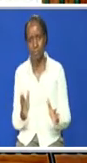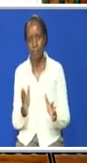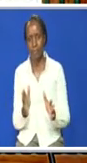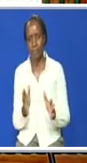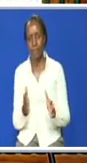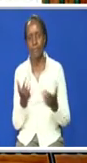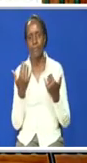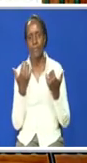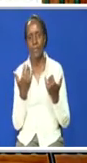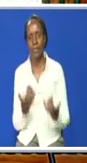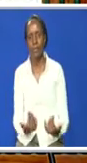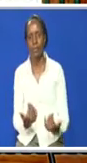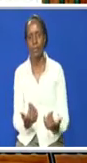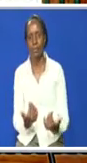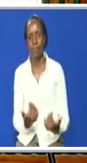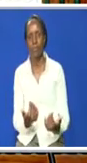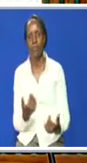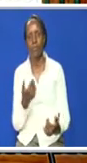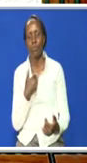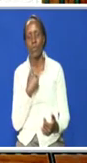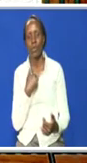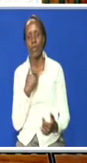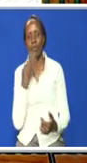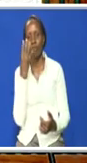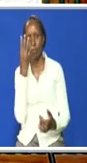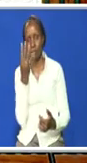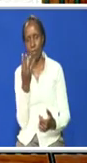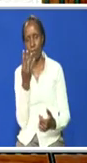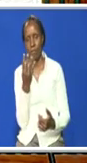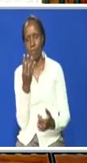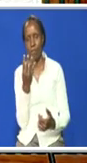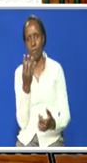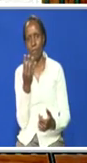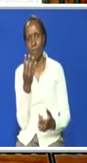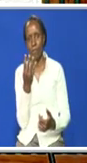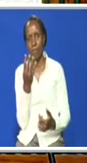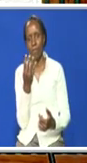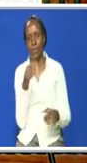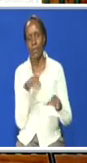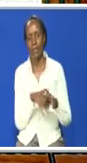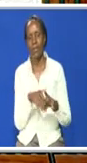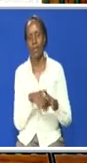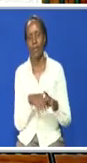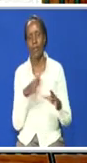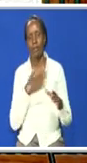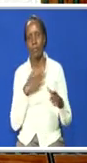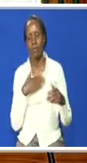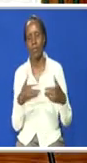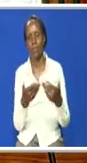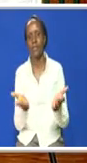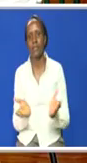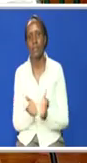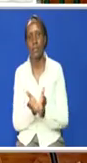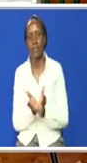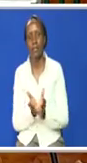Now we have 4 counters in my plate. And